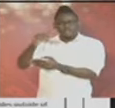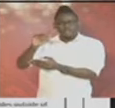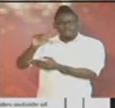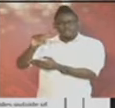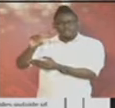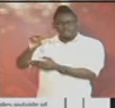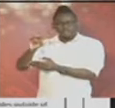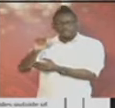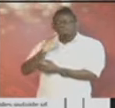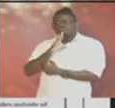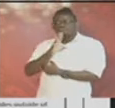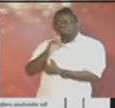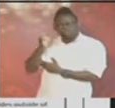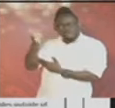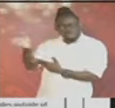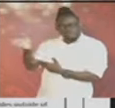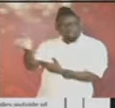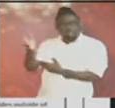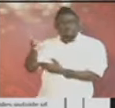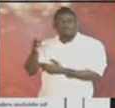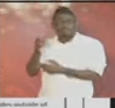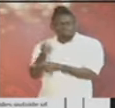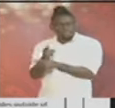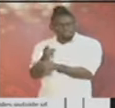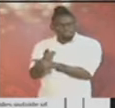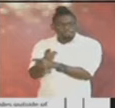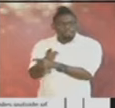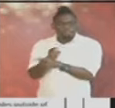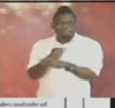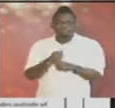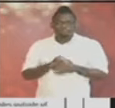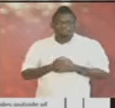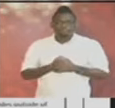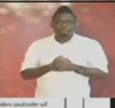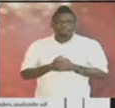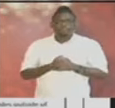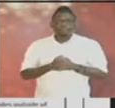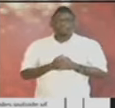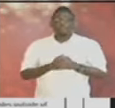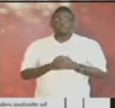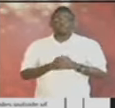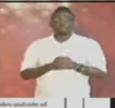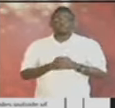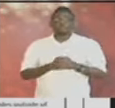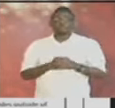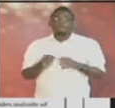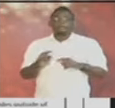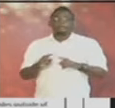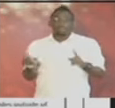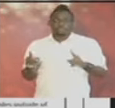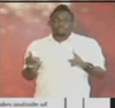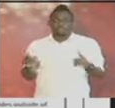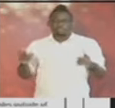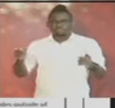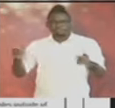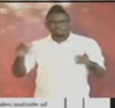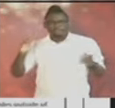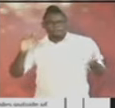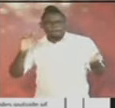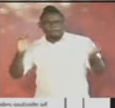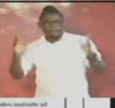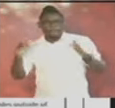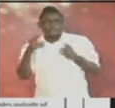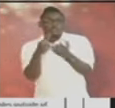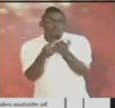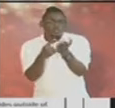in today's press conference, and he would have also referred to it on Saturday's press conference. But just to compare what we would have seen on Saturday and what we